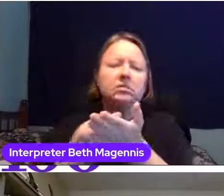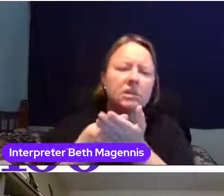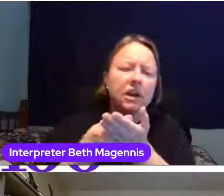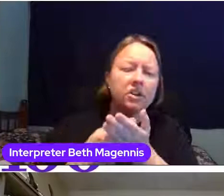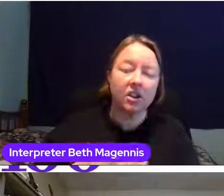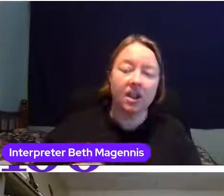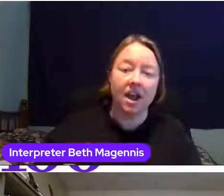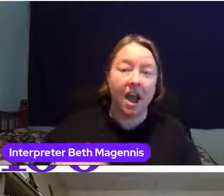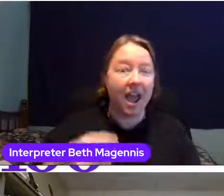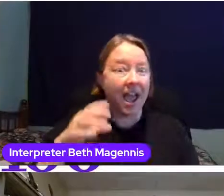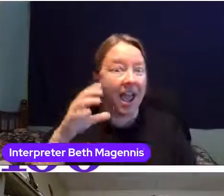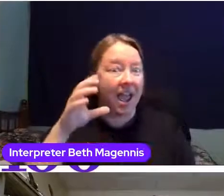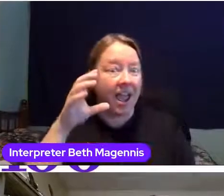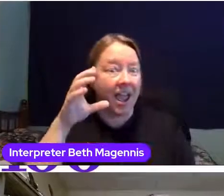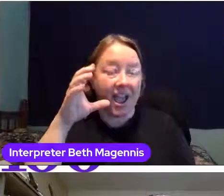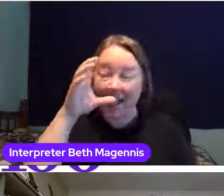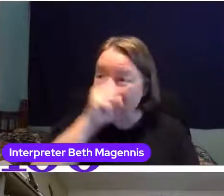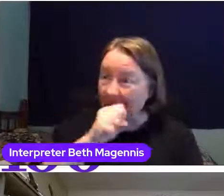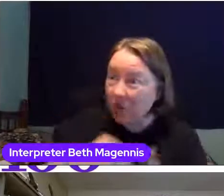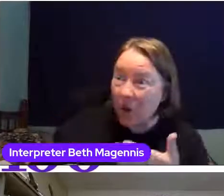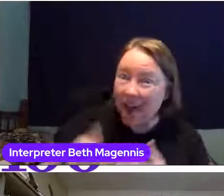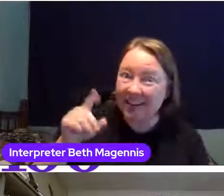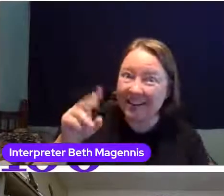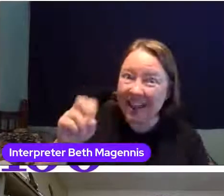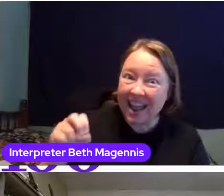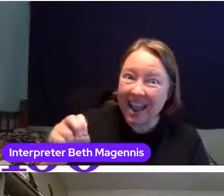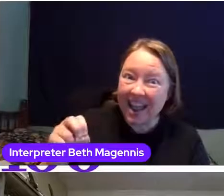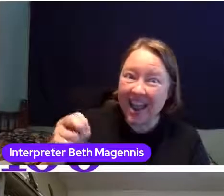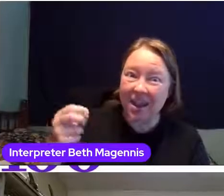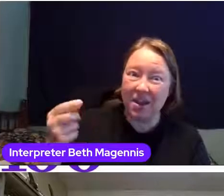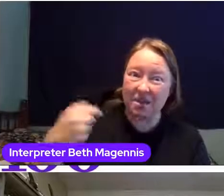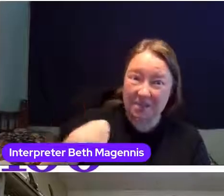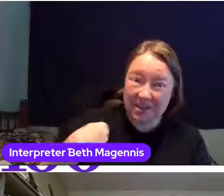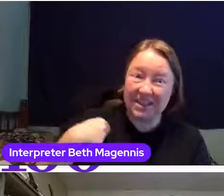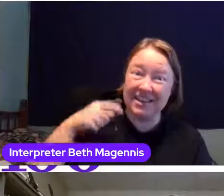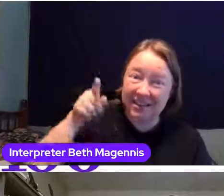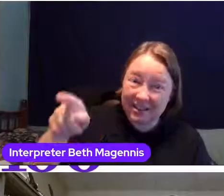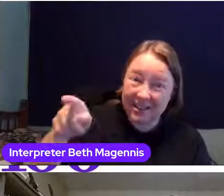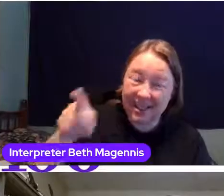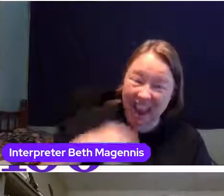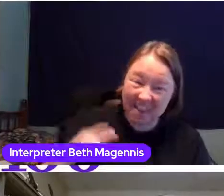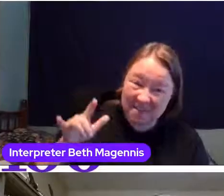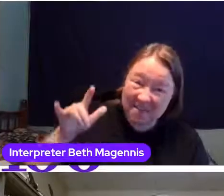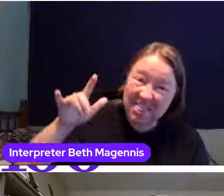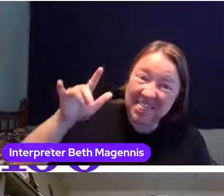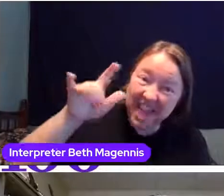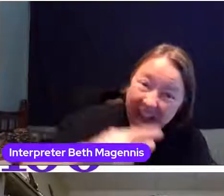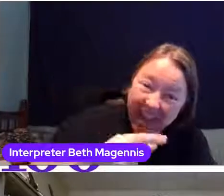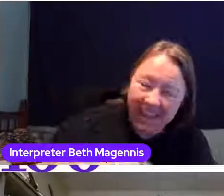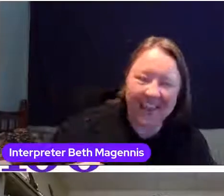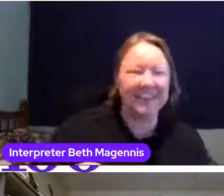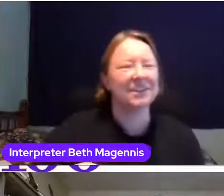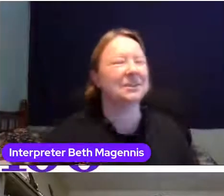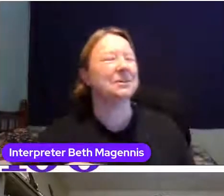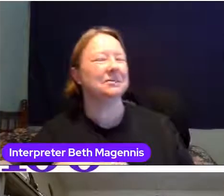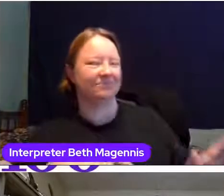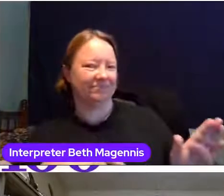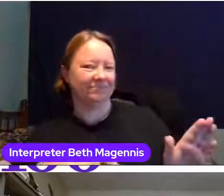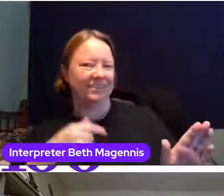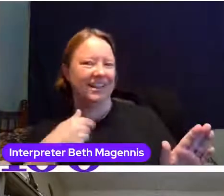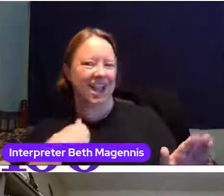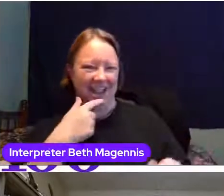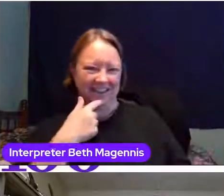what? Dave, me, you, and Jackson can fly down. Well, but see, this is what I